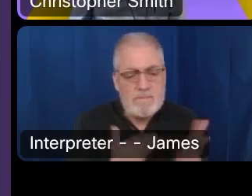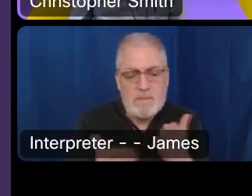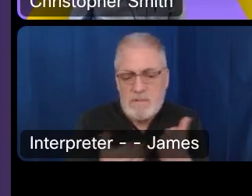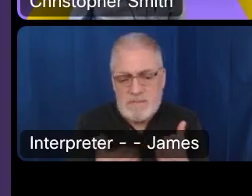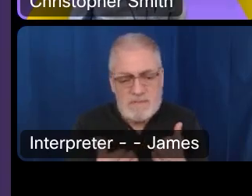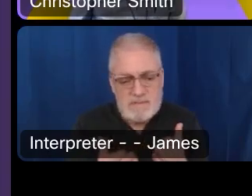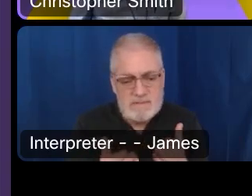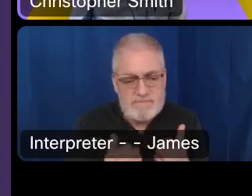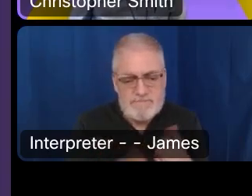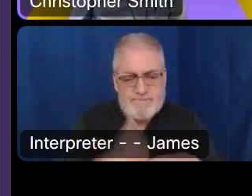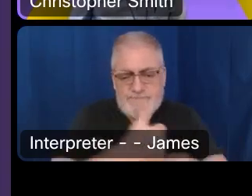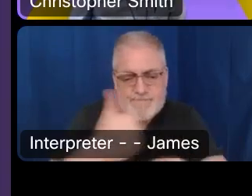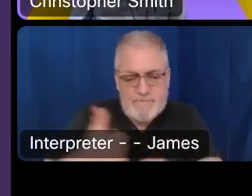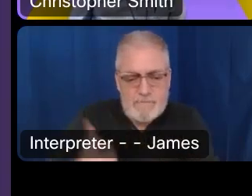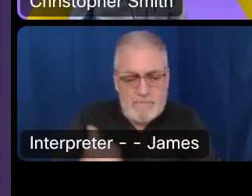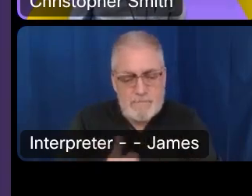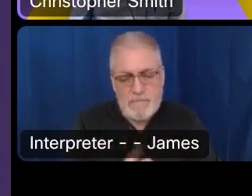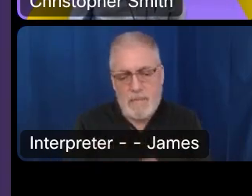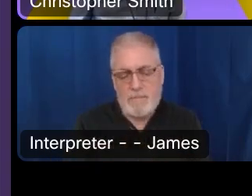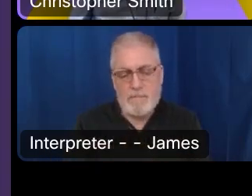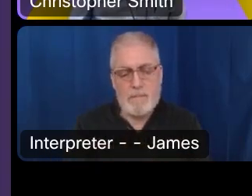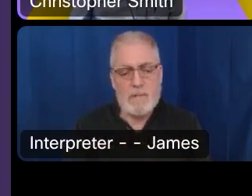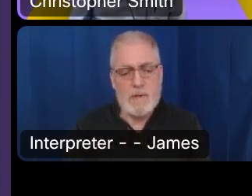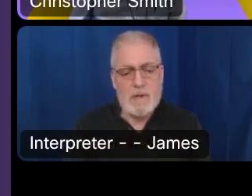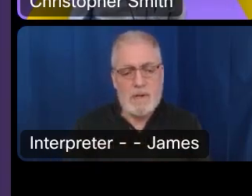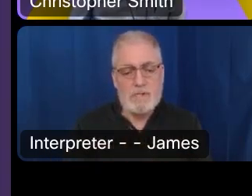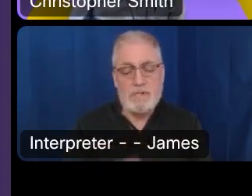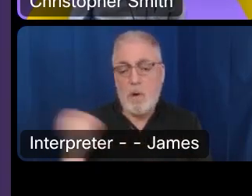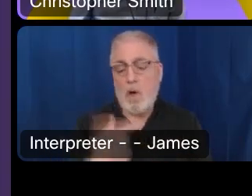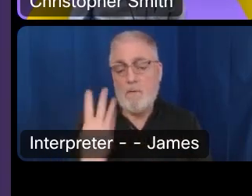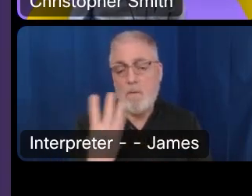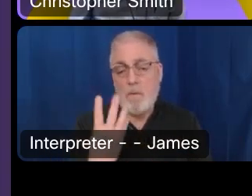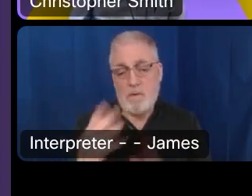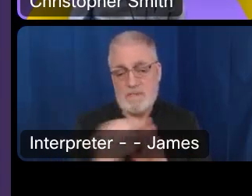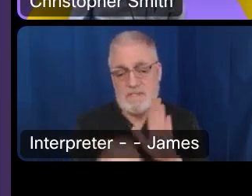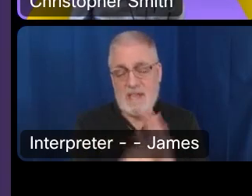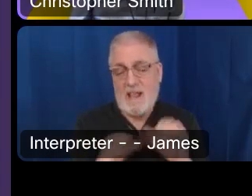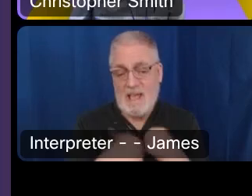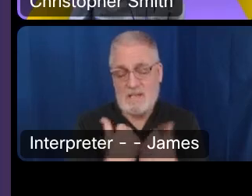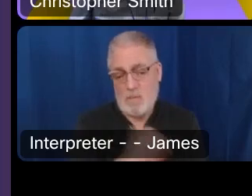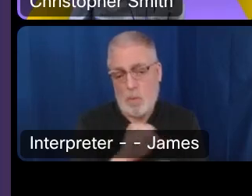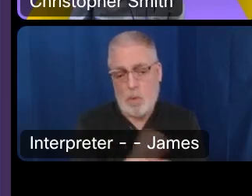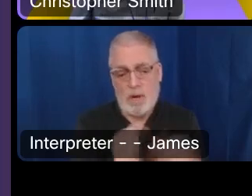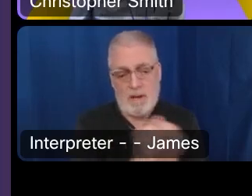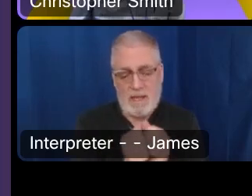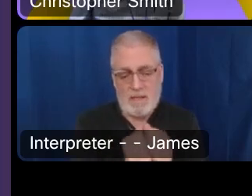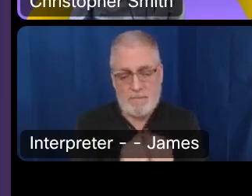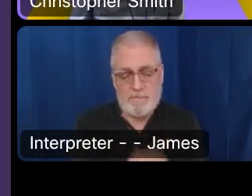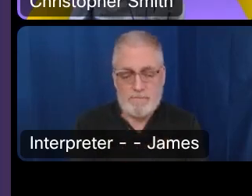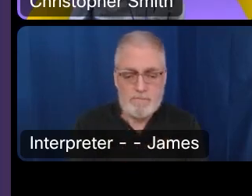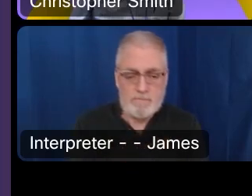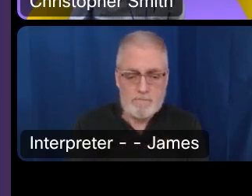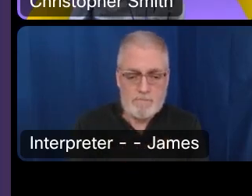So we're, again, all 4 state agencies impacted here are focusing on looking at how to